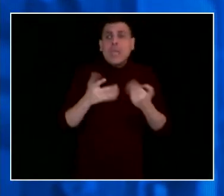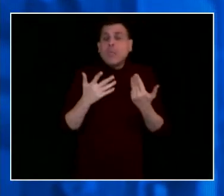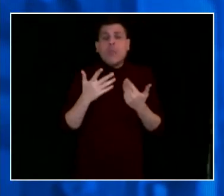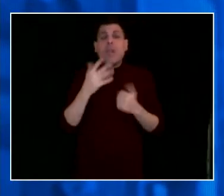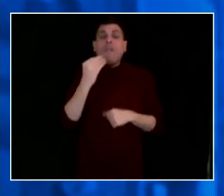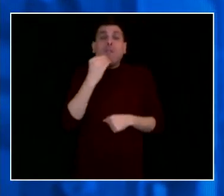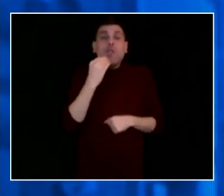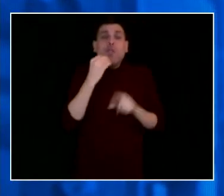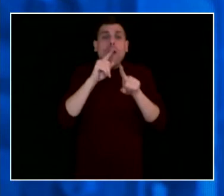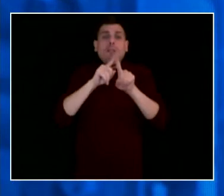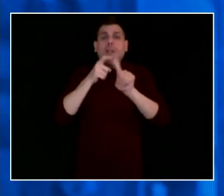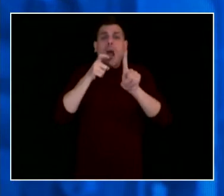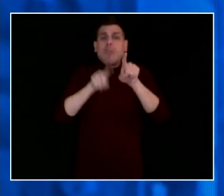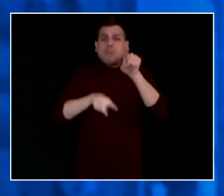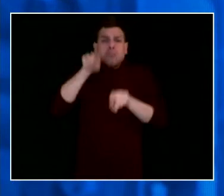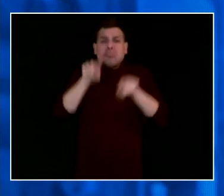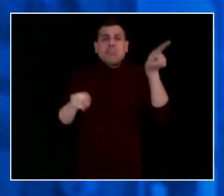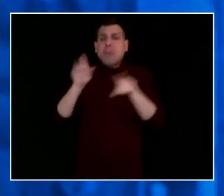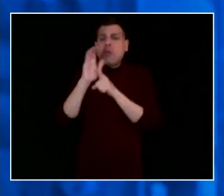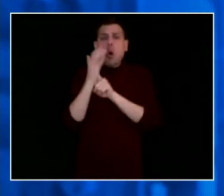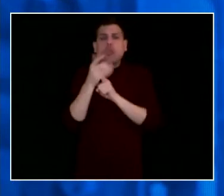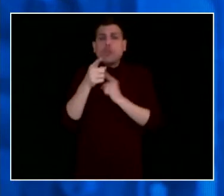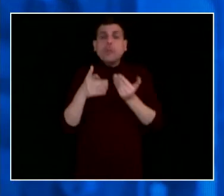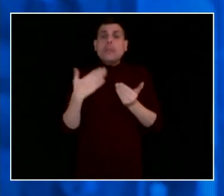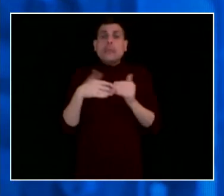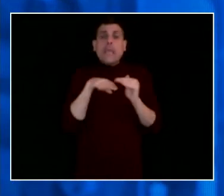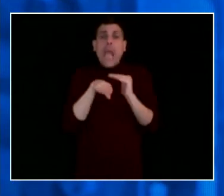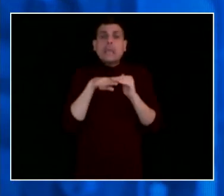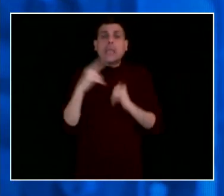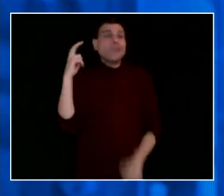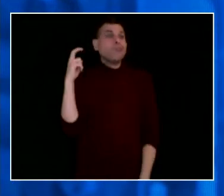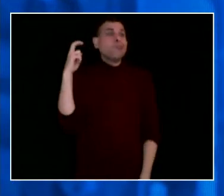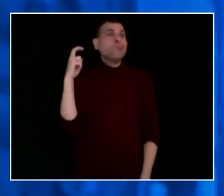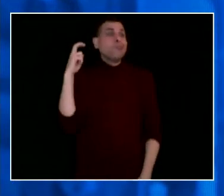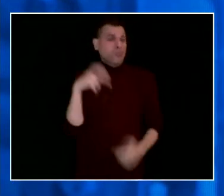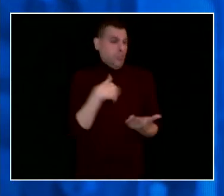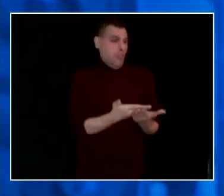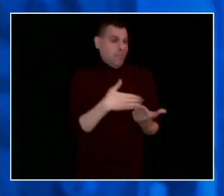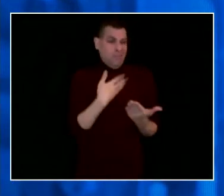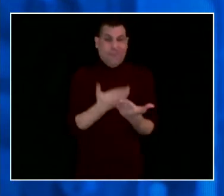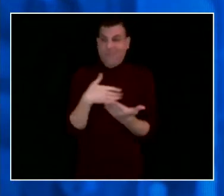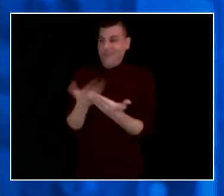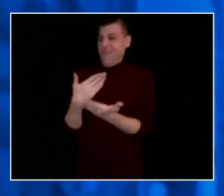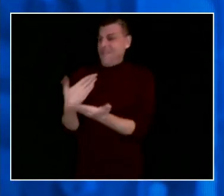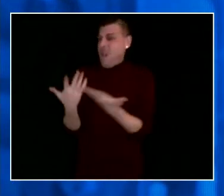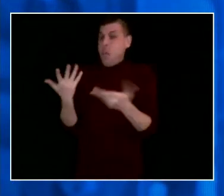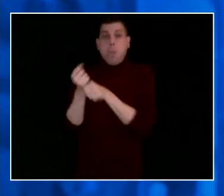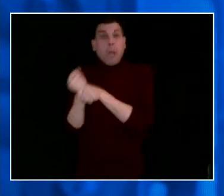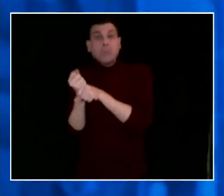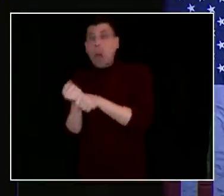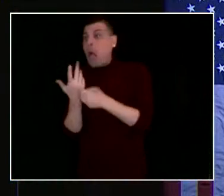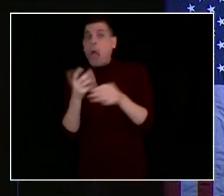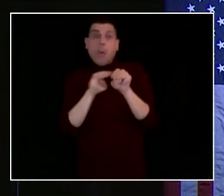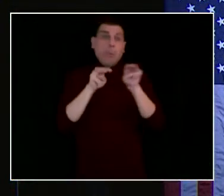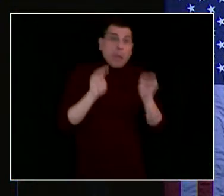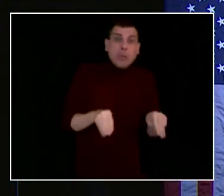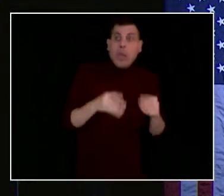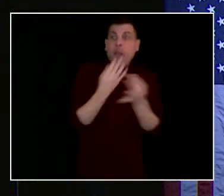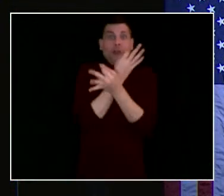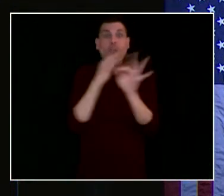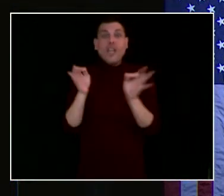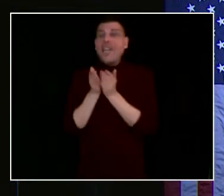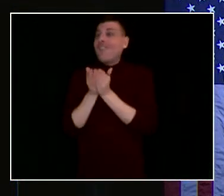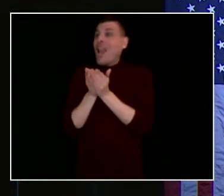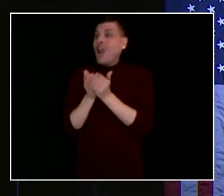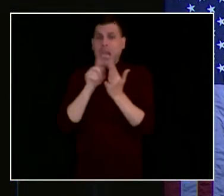just a train ride away? Where else can you catch a parade, watch a baseball game, and ride a free ferry, all